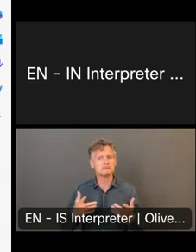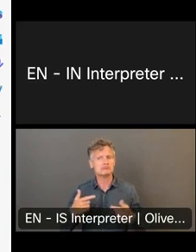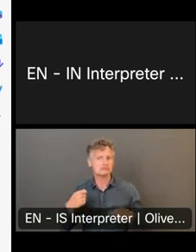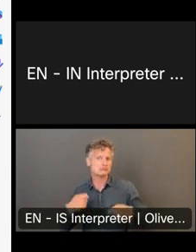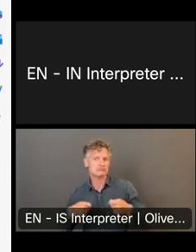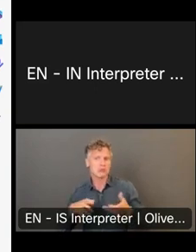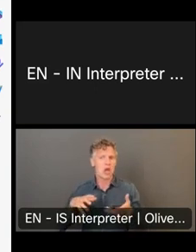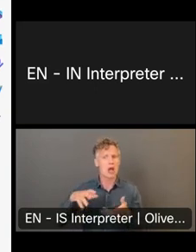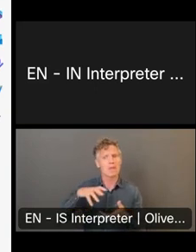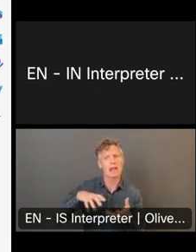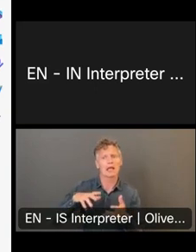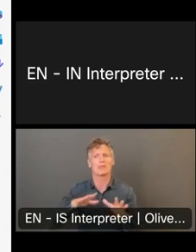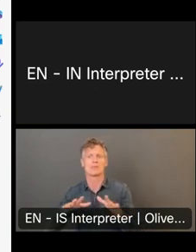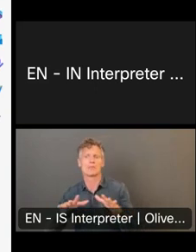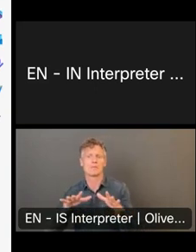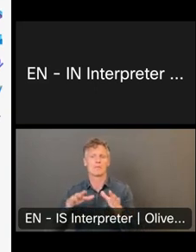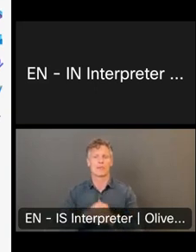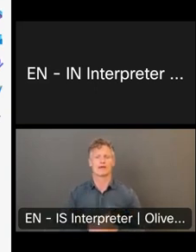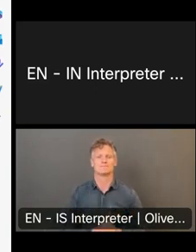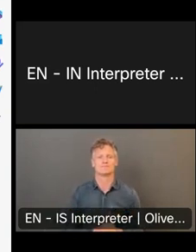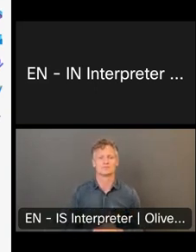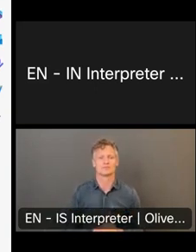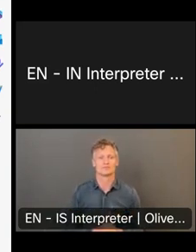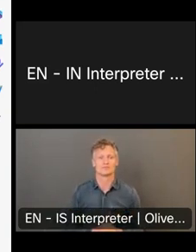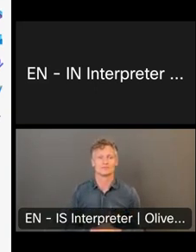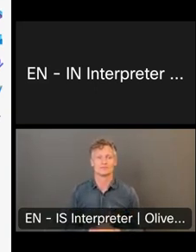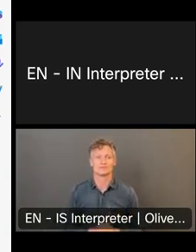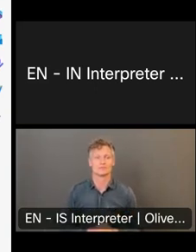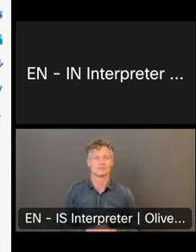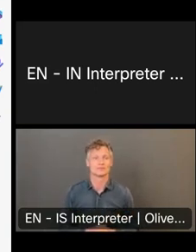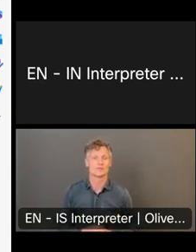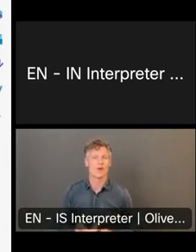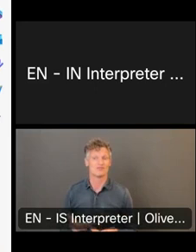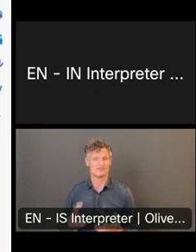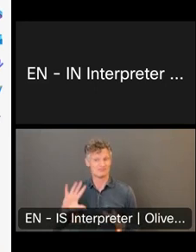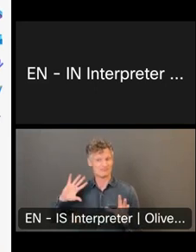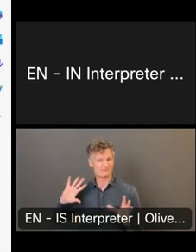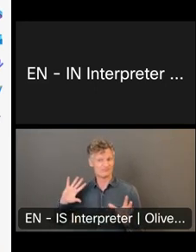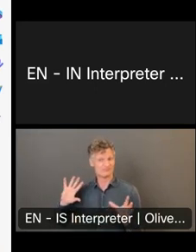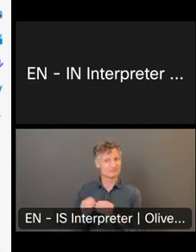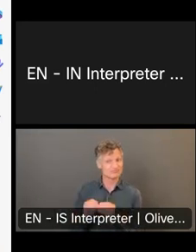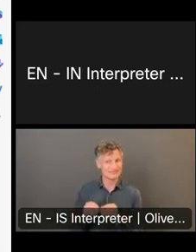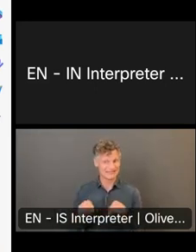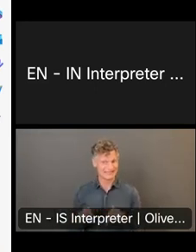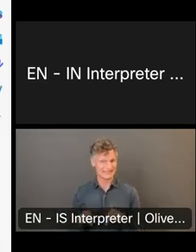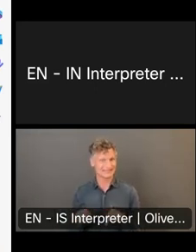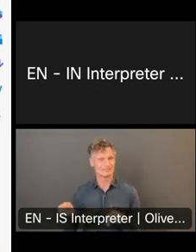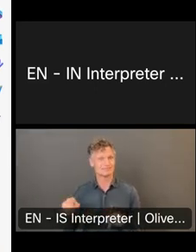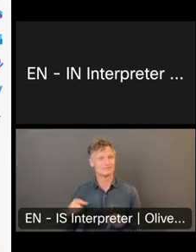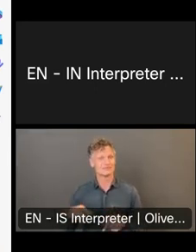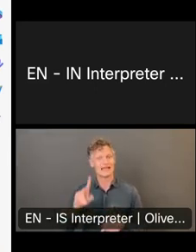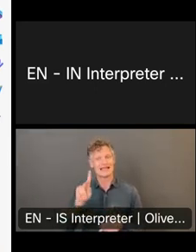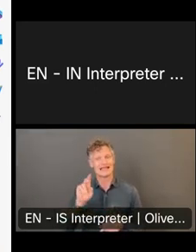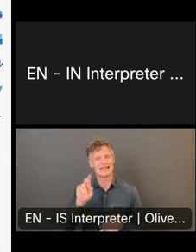ways. So what we're dealing with here is what Haspelmatt, following Keller, has called extravagance. How can the